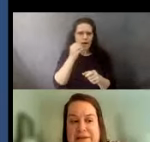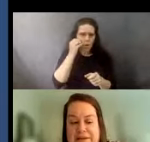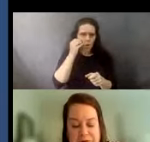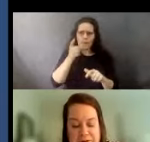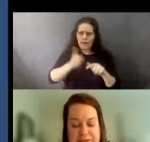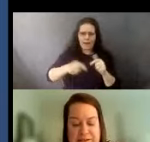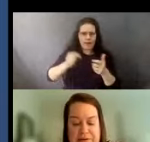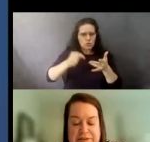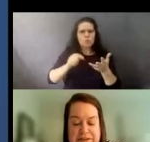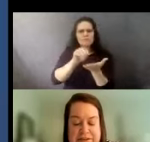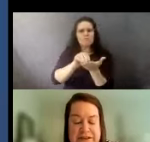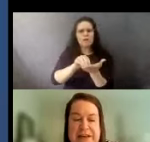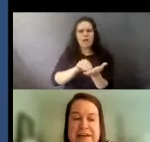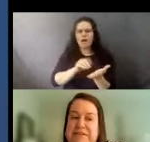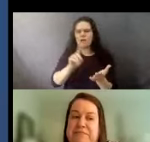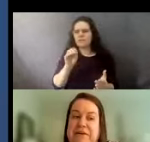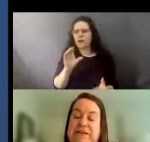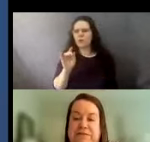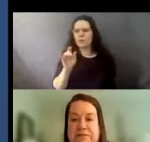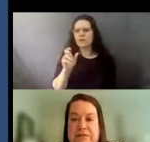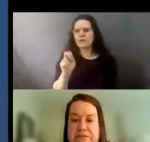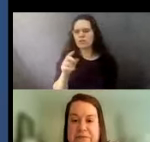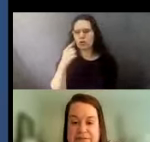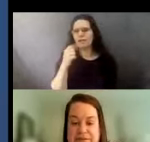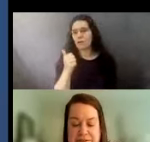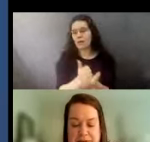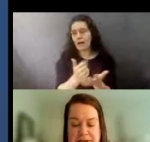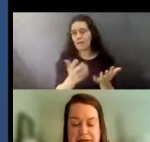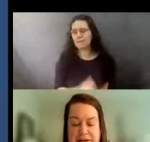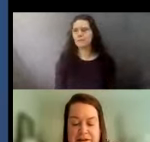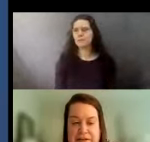I think we're going to, you know, it's very difficult to receive